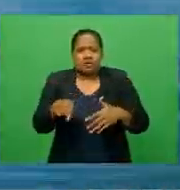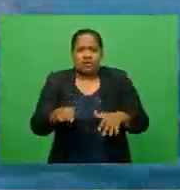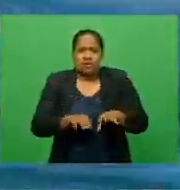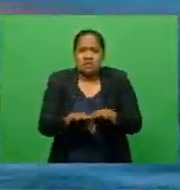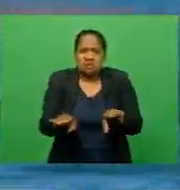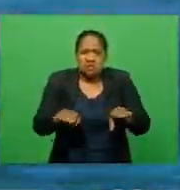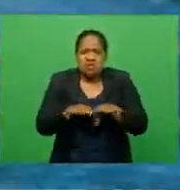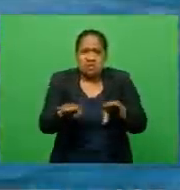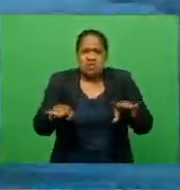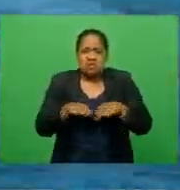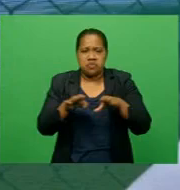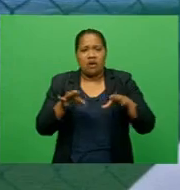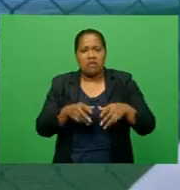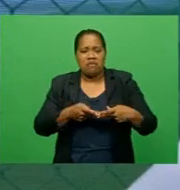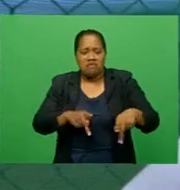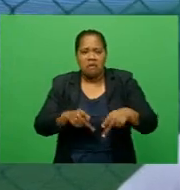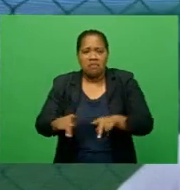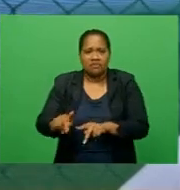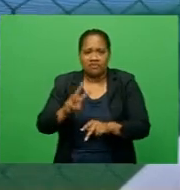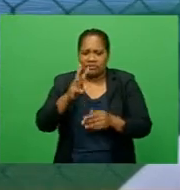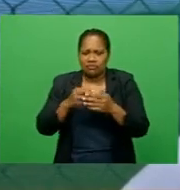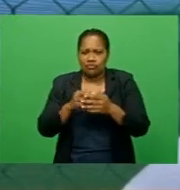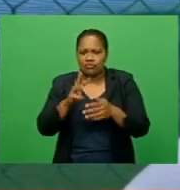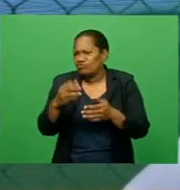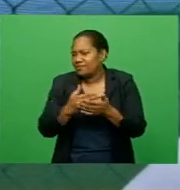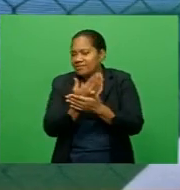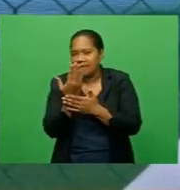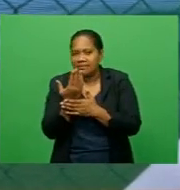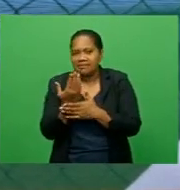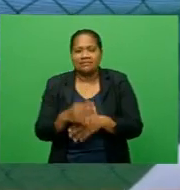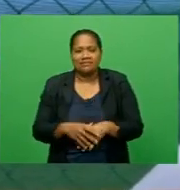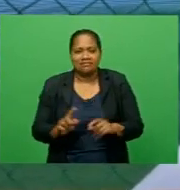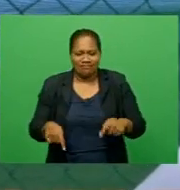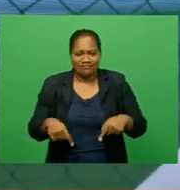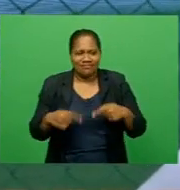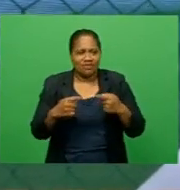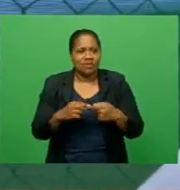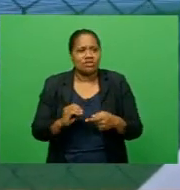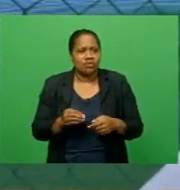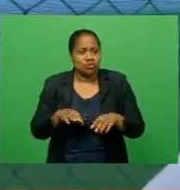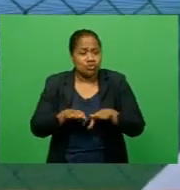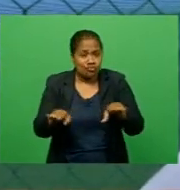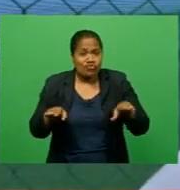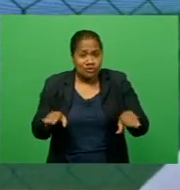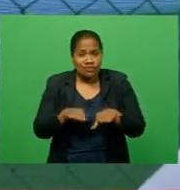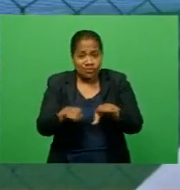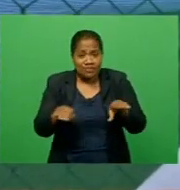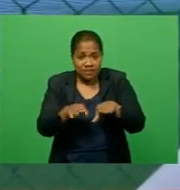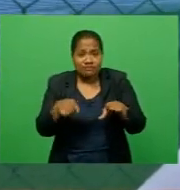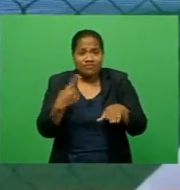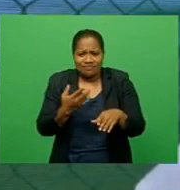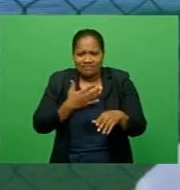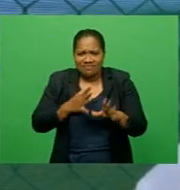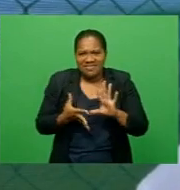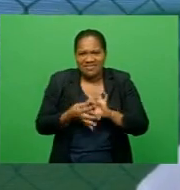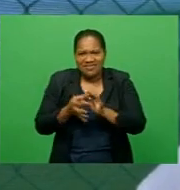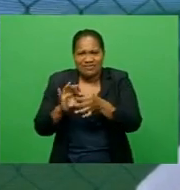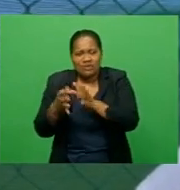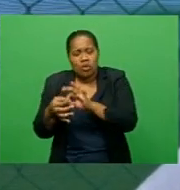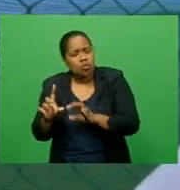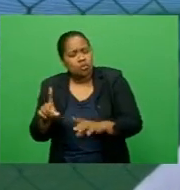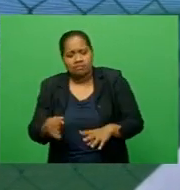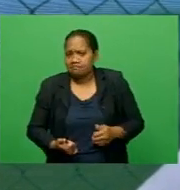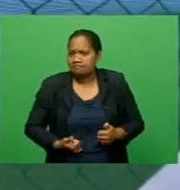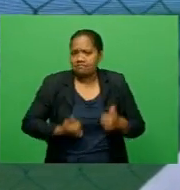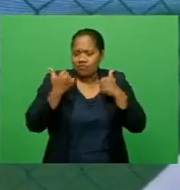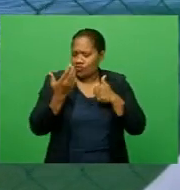three-day tournament. The swimmers that are vying for the Olympics did very well in these last 3 days. They